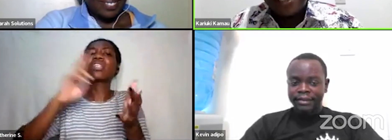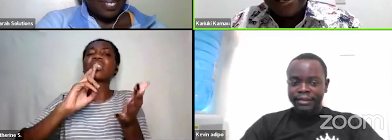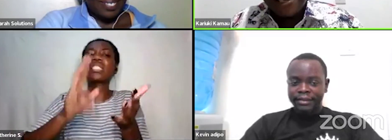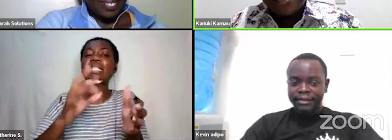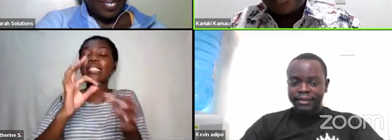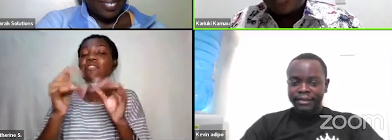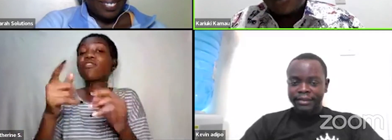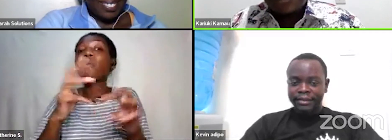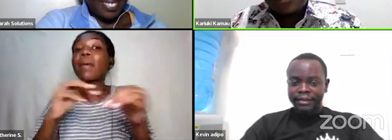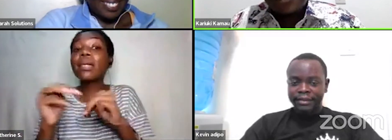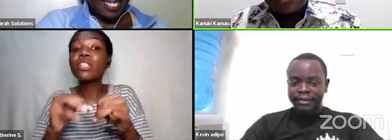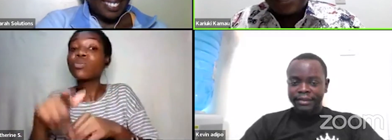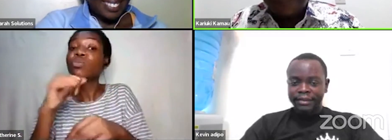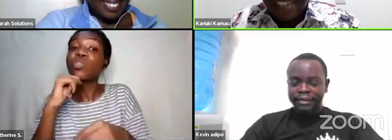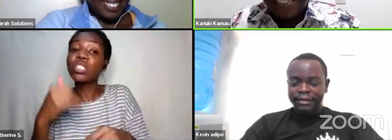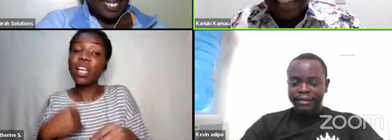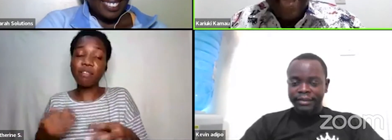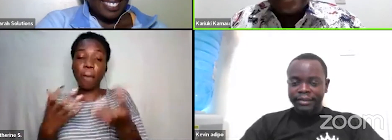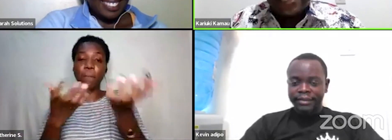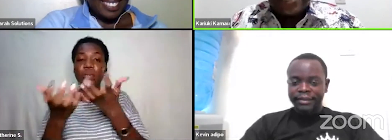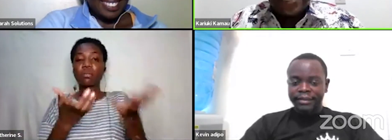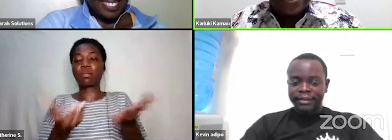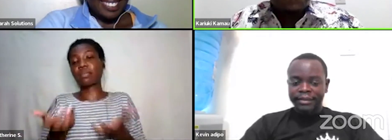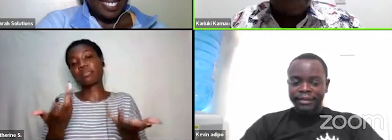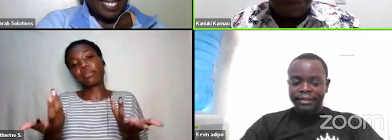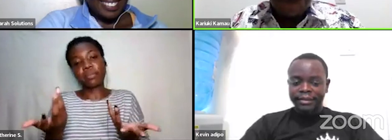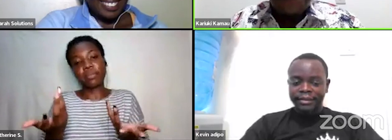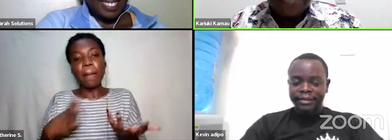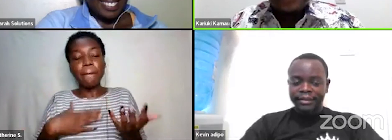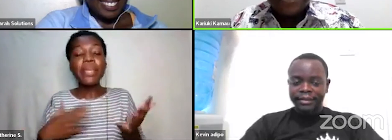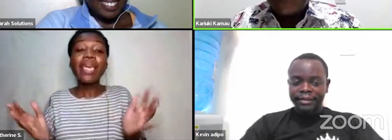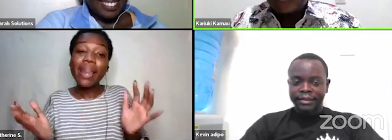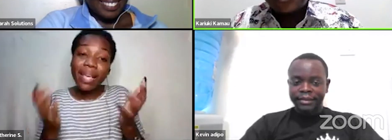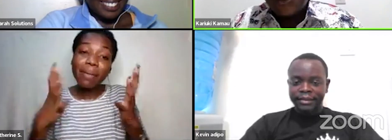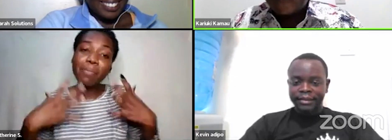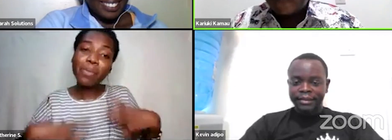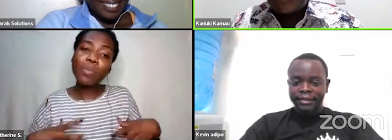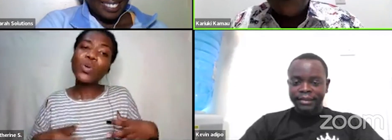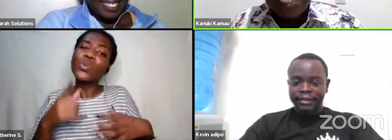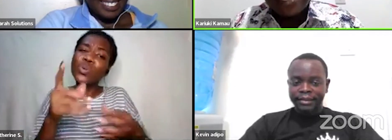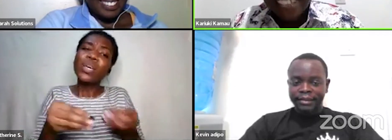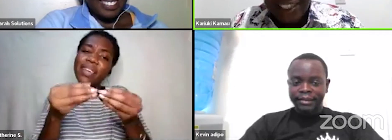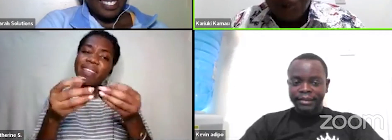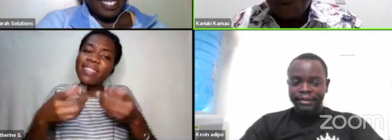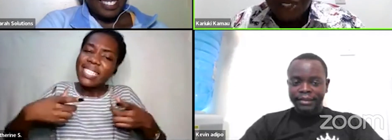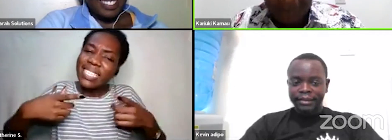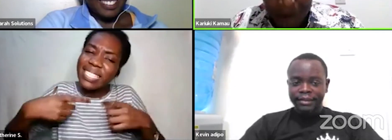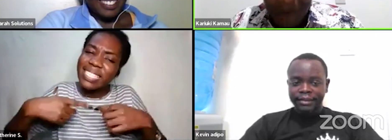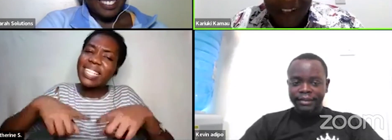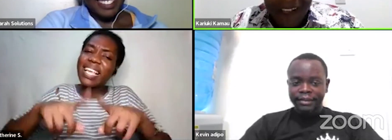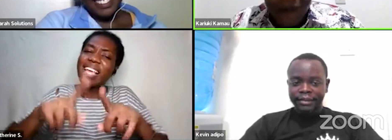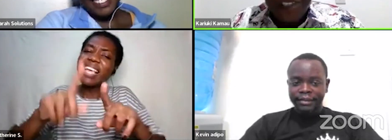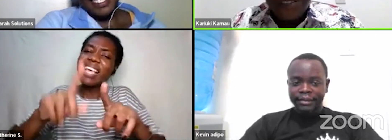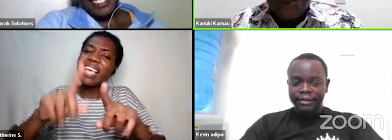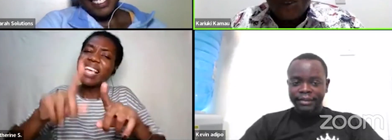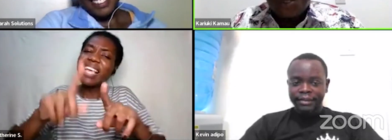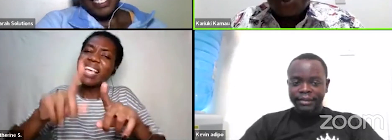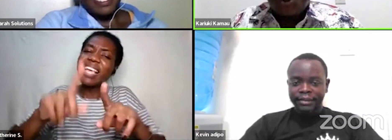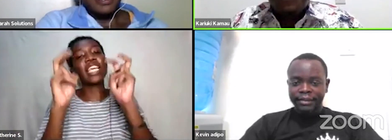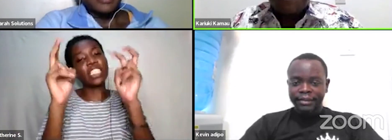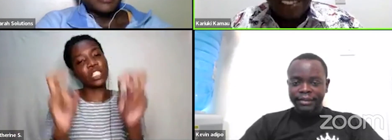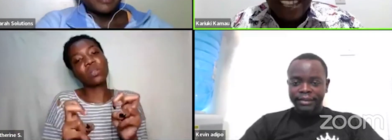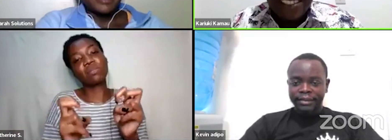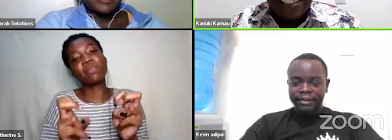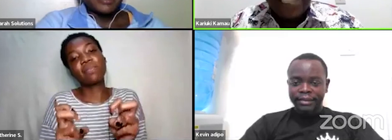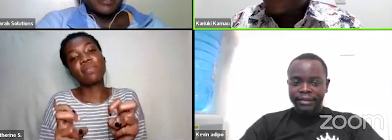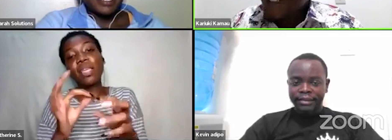business. There's no business in place. I encourage people, please give yourself the lowest title possible. When you want to